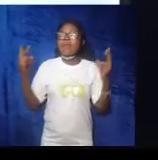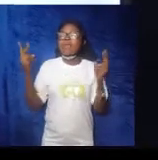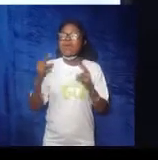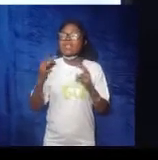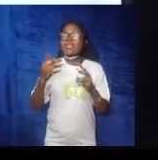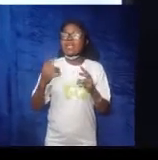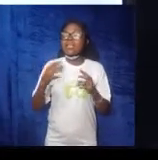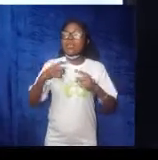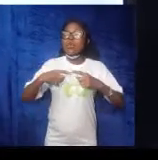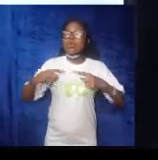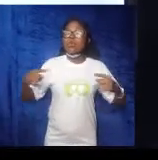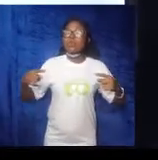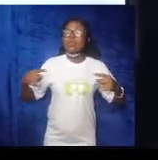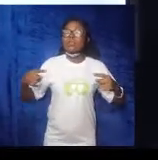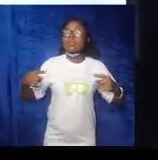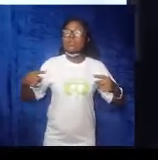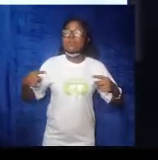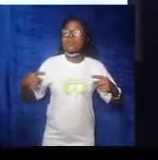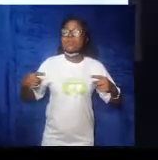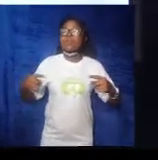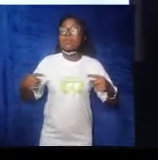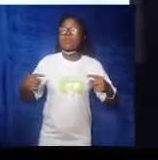vertically opposite.